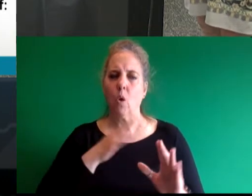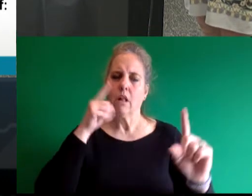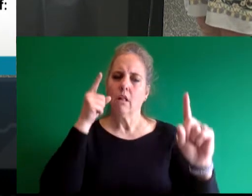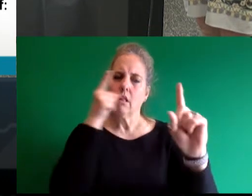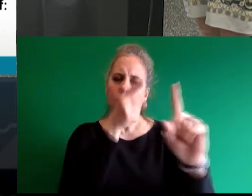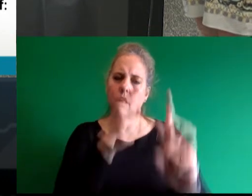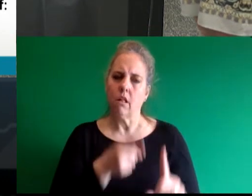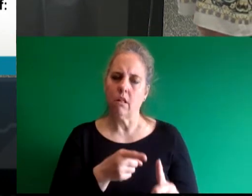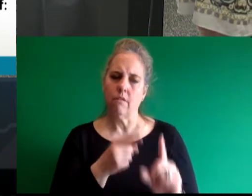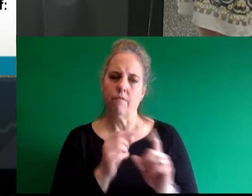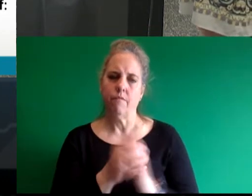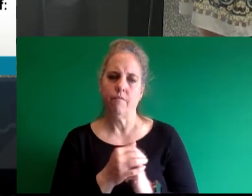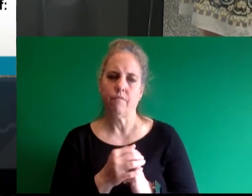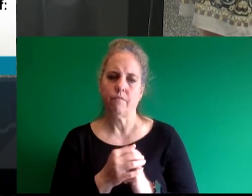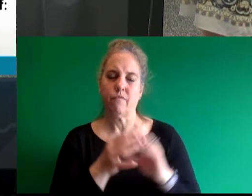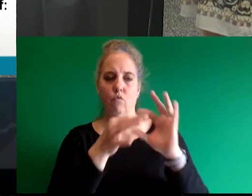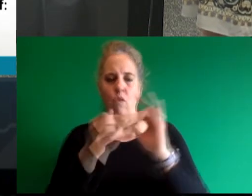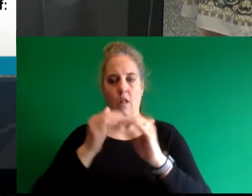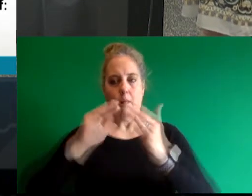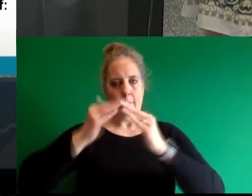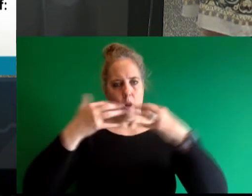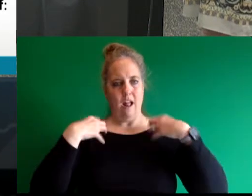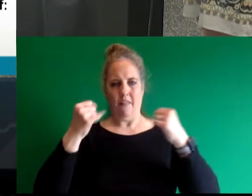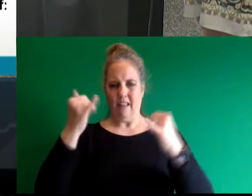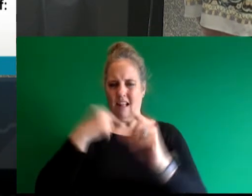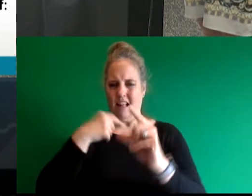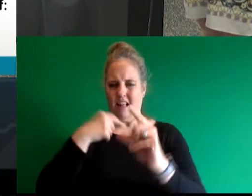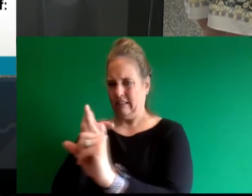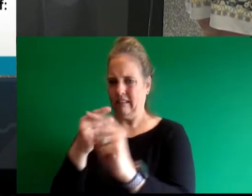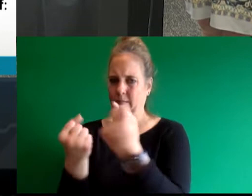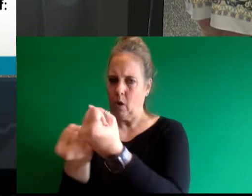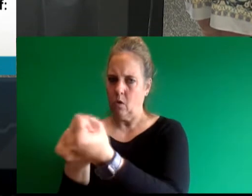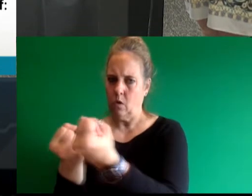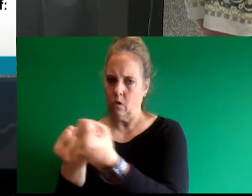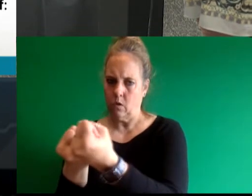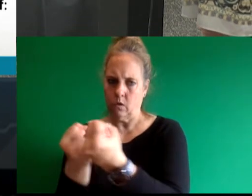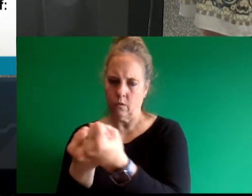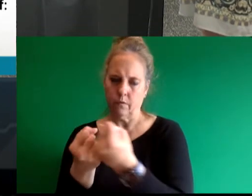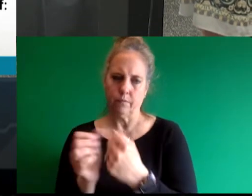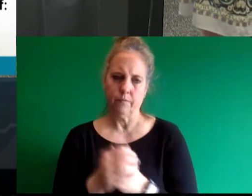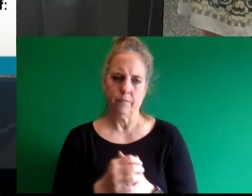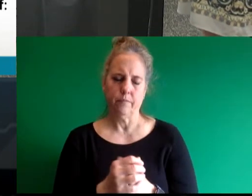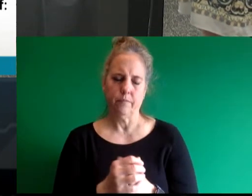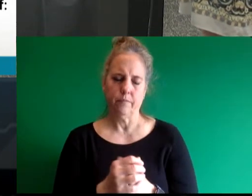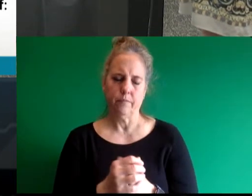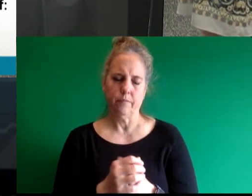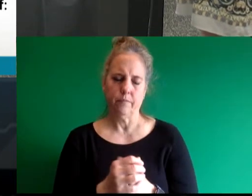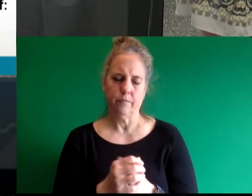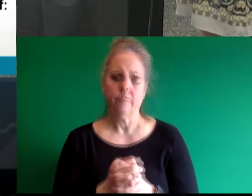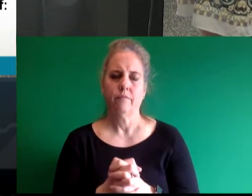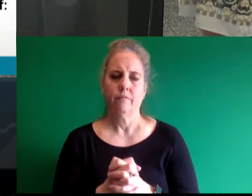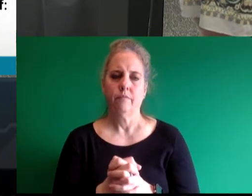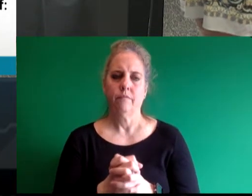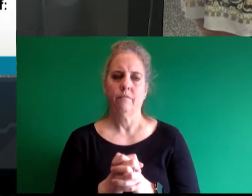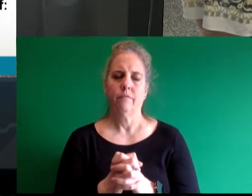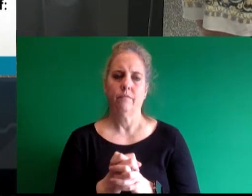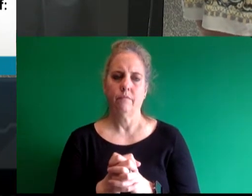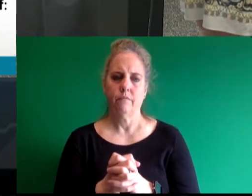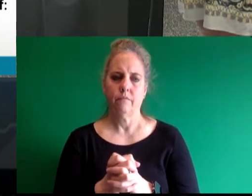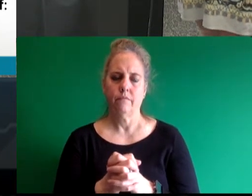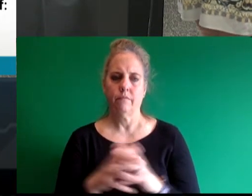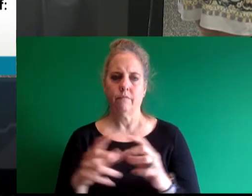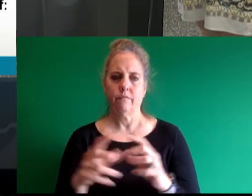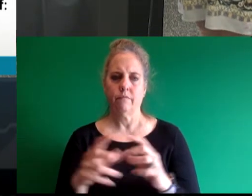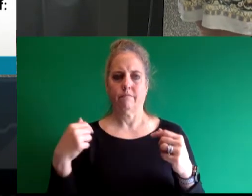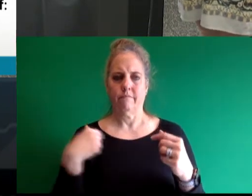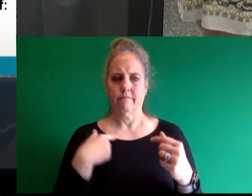And you've heard me talk. We have had a competitive process in looking at bringing on a behavioral health planner. This is a new